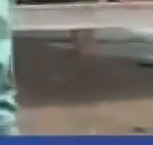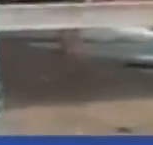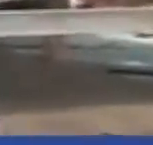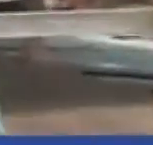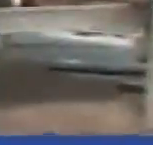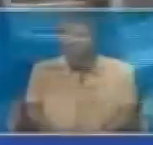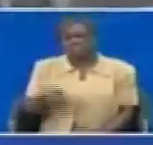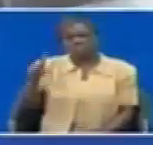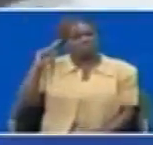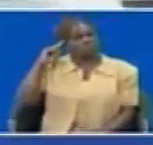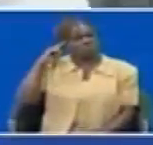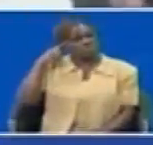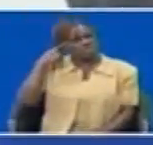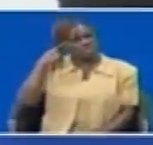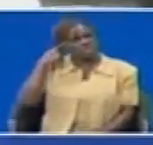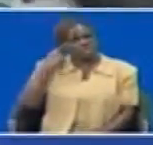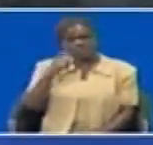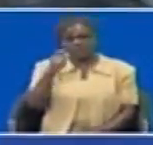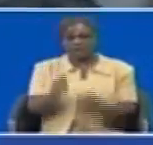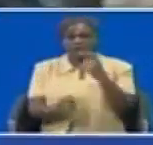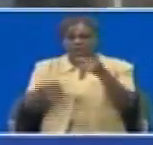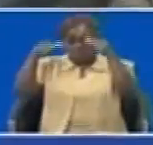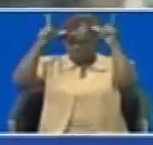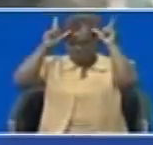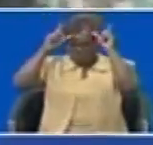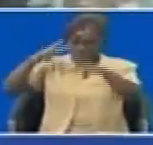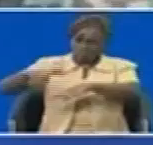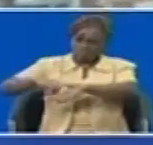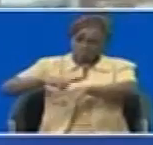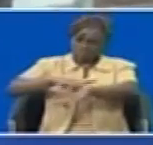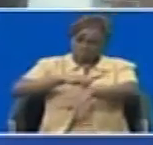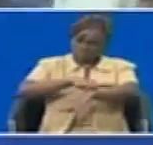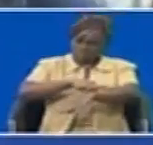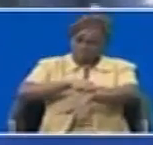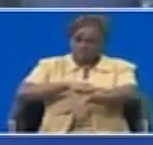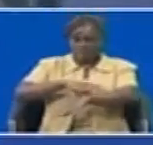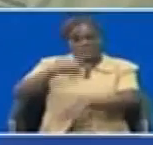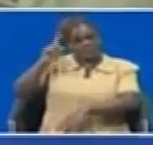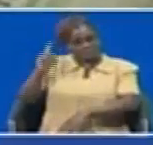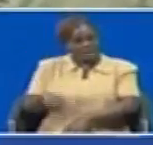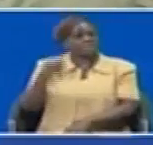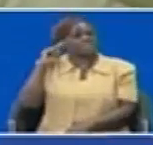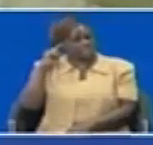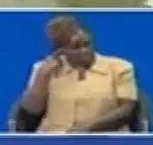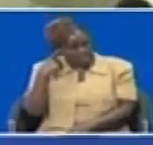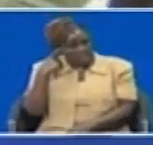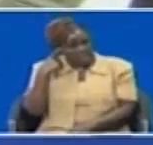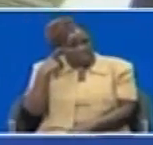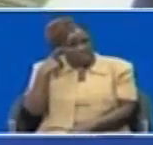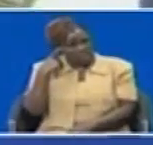Have you ever thought of taking your dairy cow for hoof trimming? If not, it is something as a dairy farmer you need